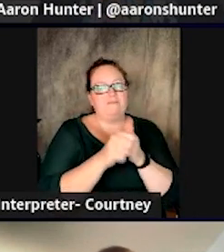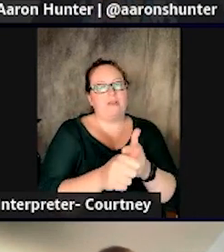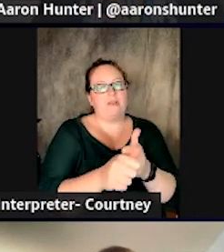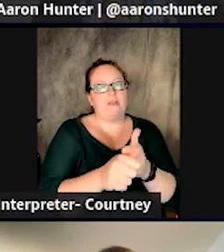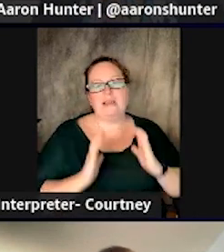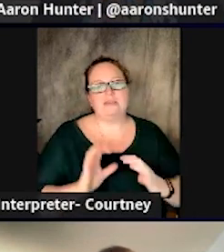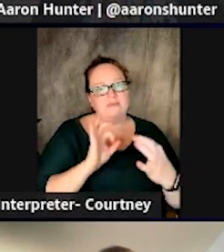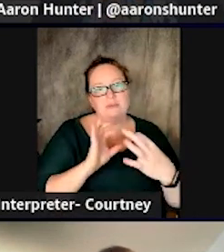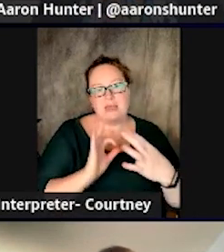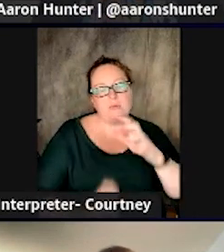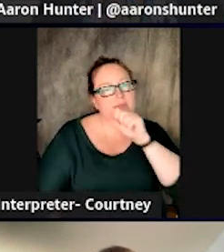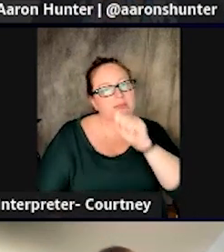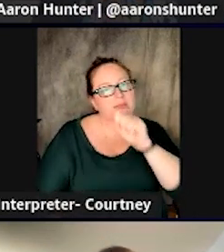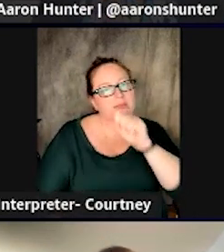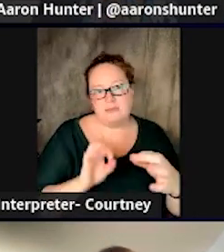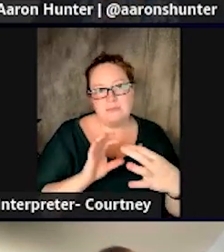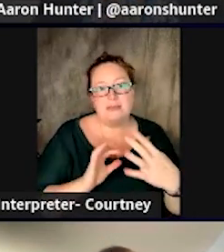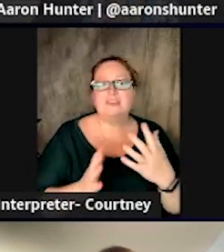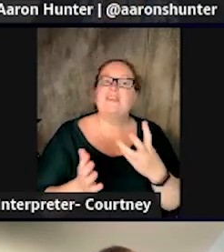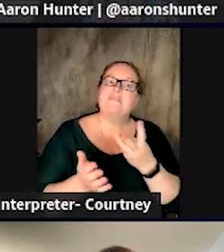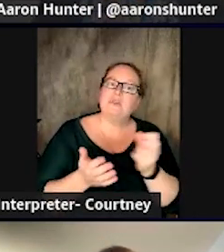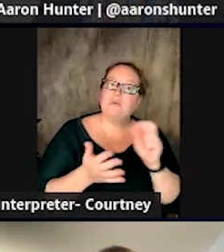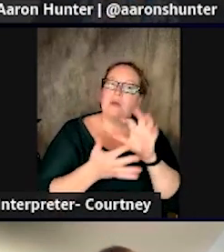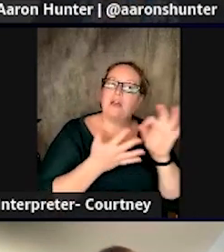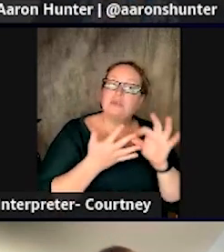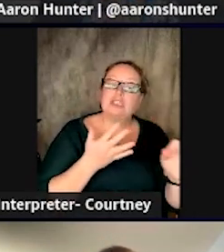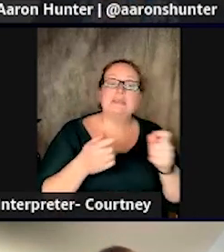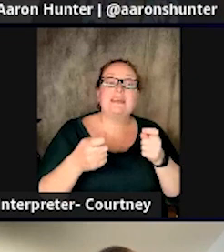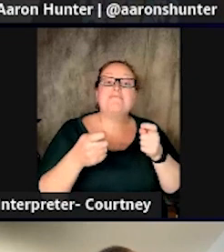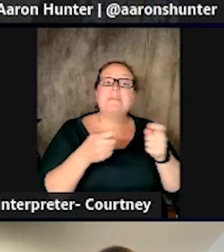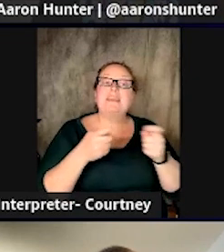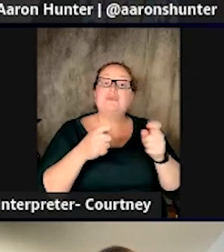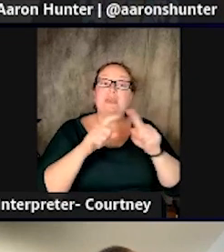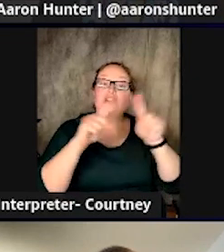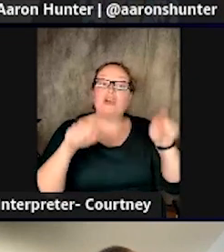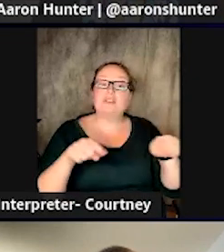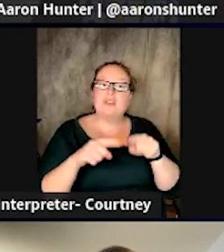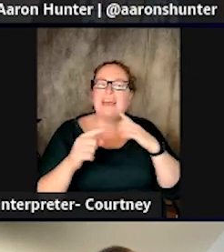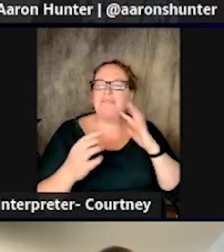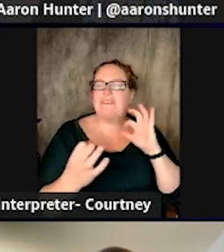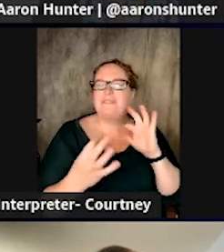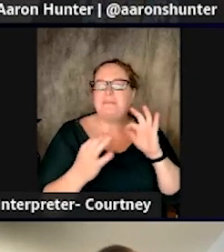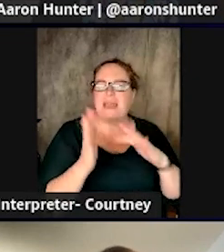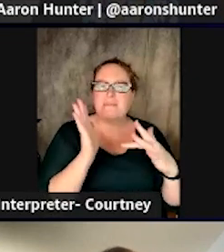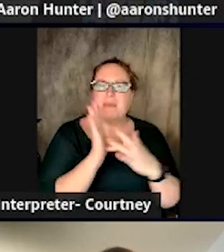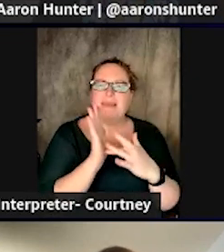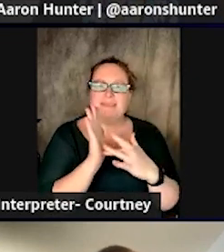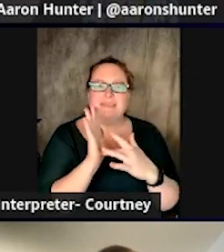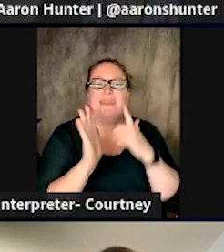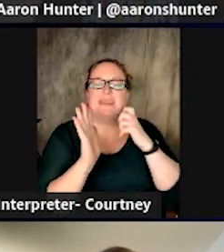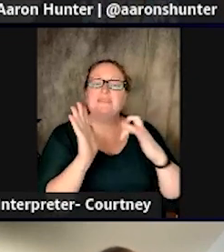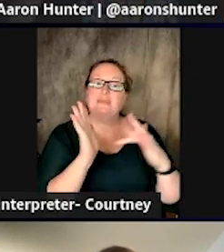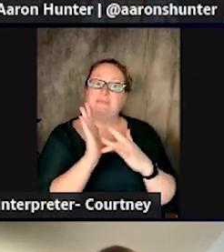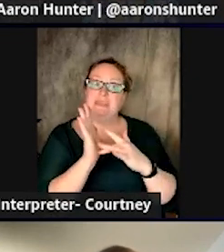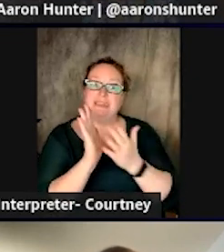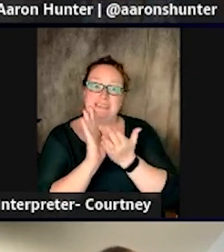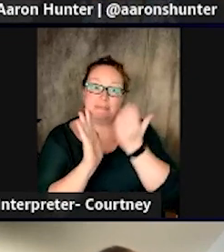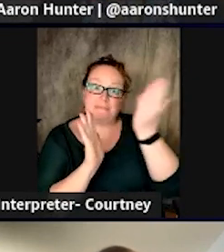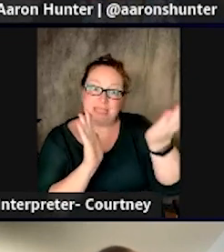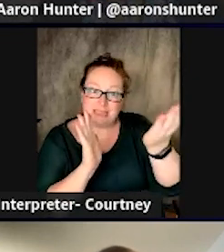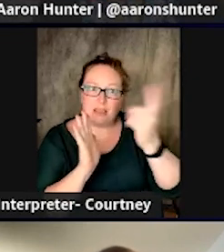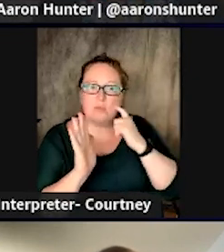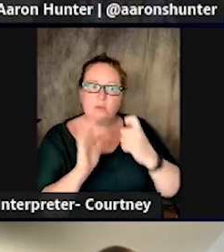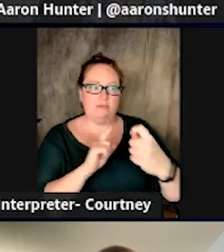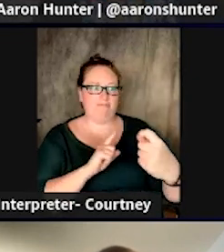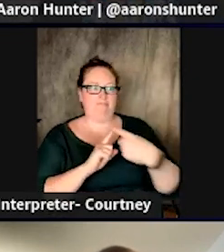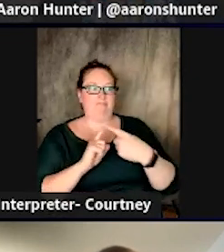there are a couple of ways to reach to us. One is in our management console. There's a little feedback button. If you hit submit there, it'll reach our team in the